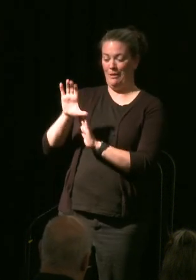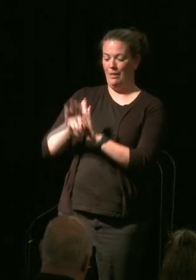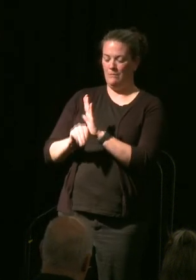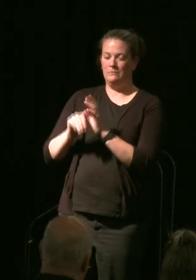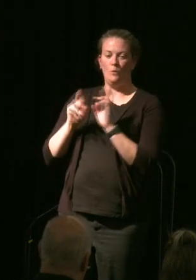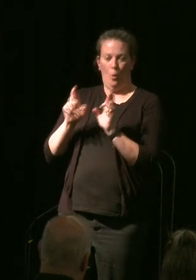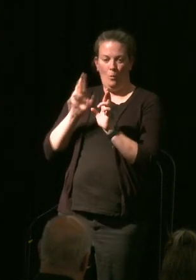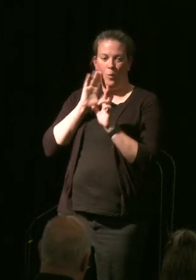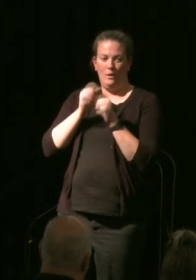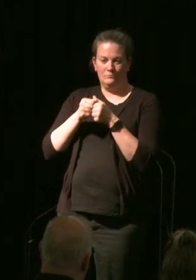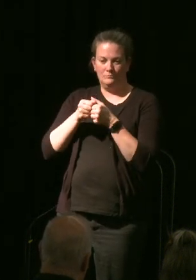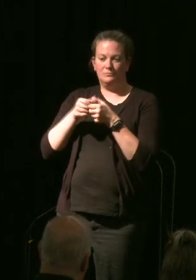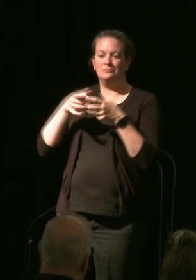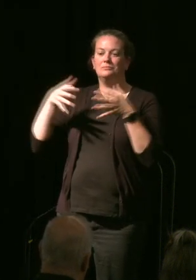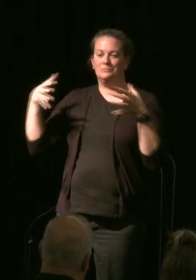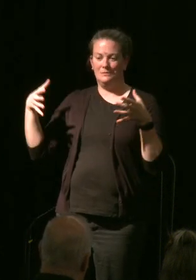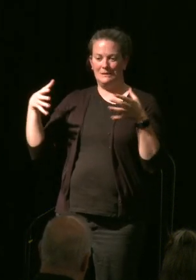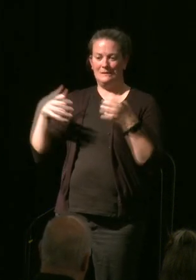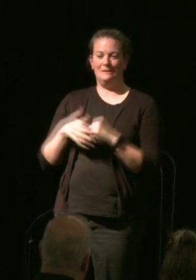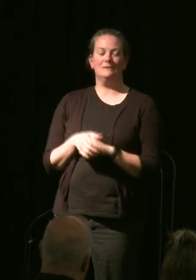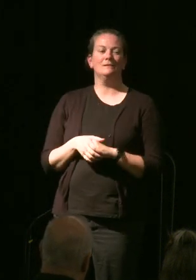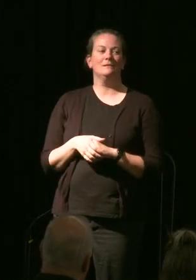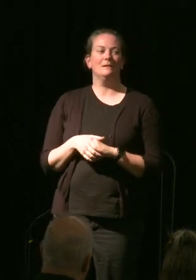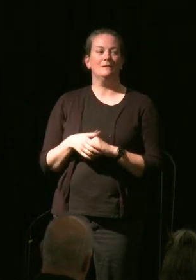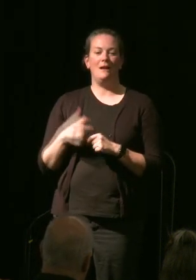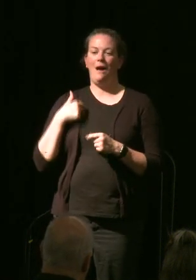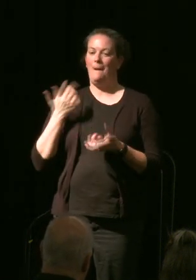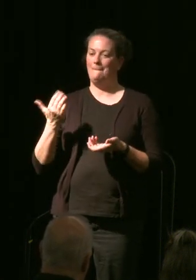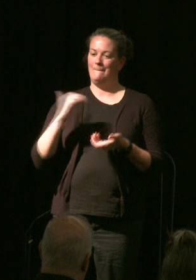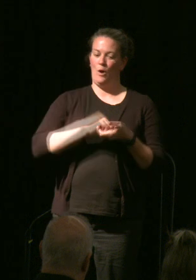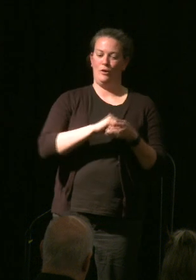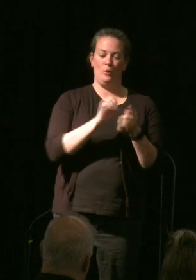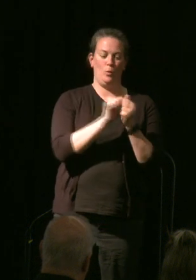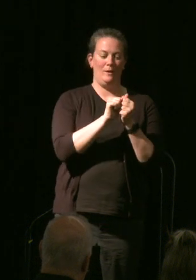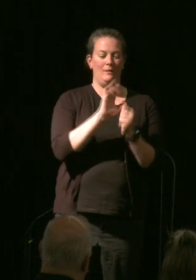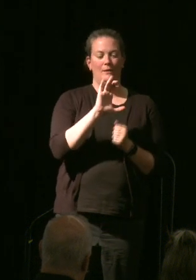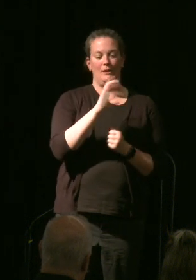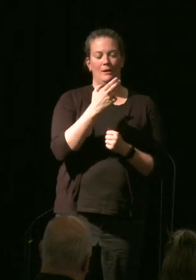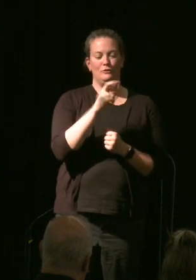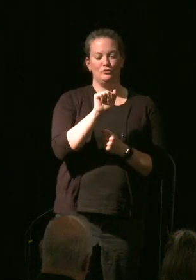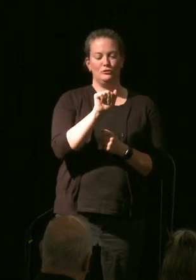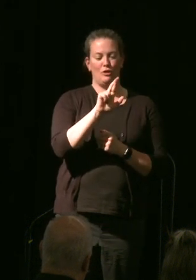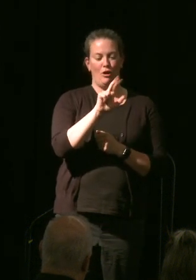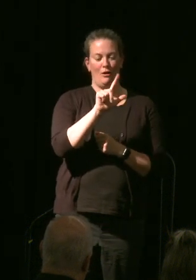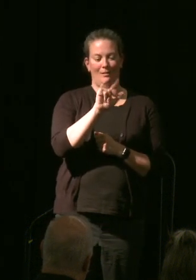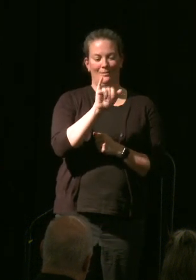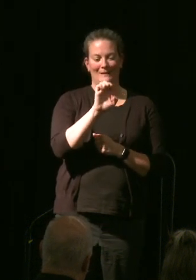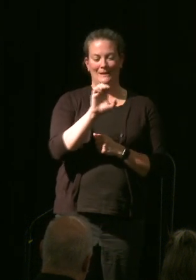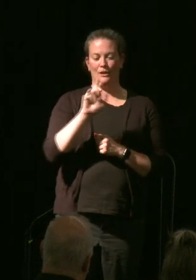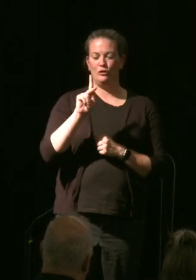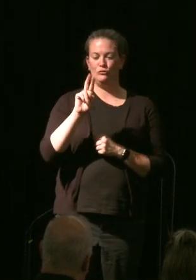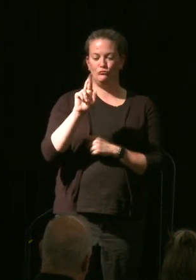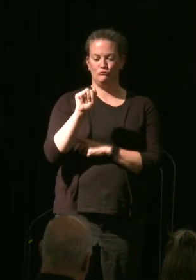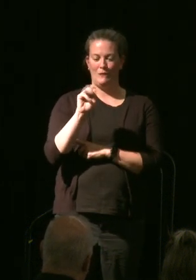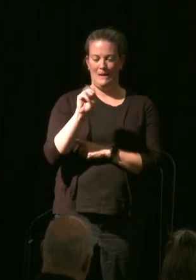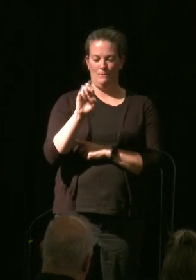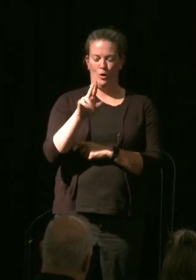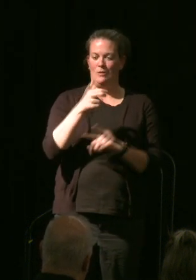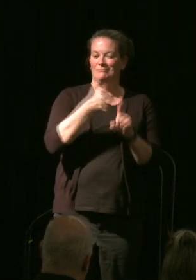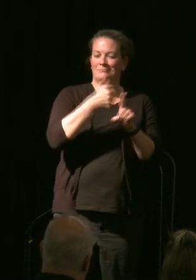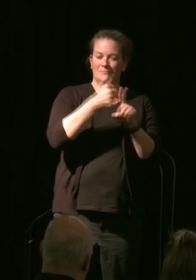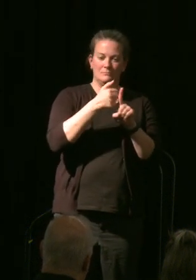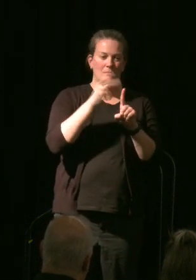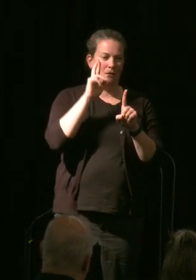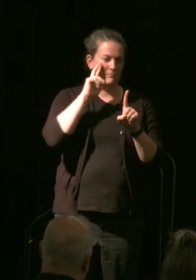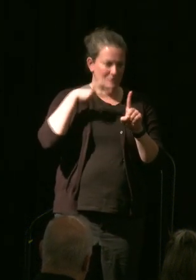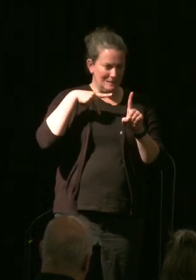another person who actually has retinitis pigmentosa. His name is Charlie Kramer, and he is a disability coach. And